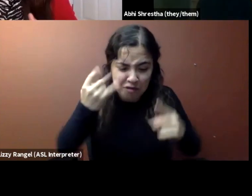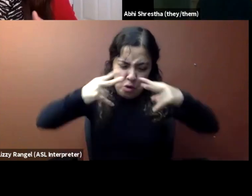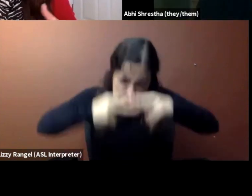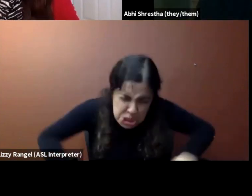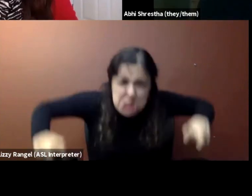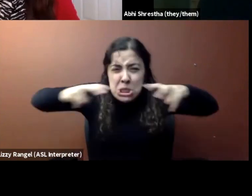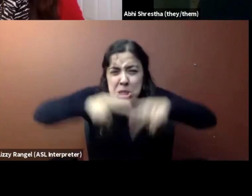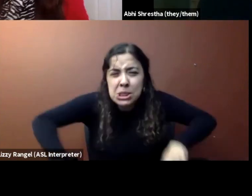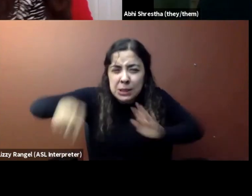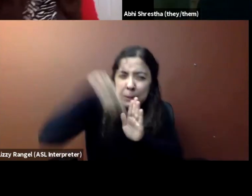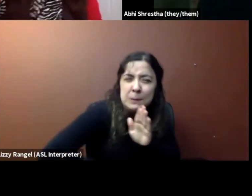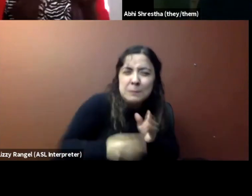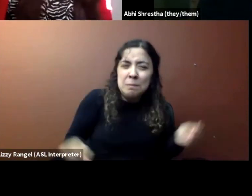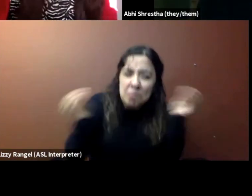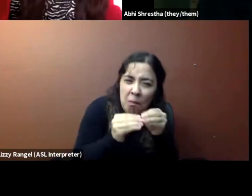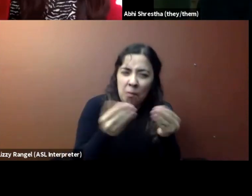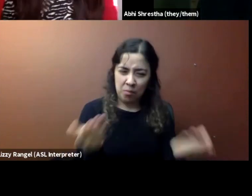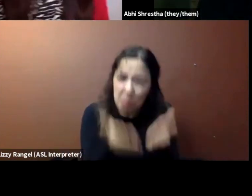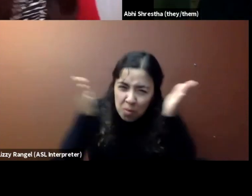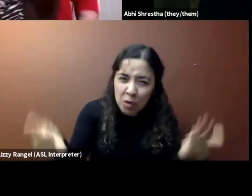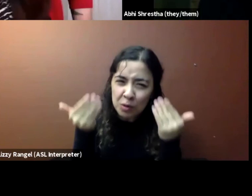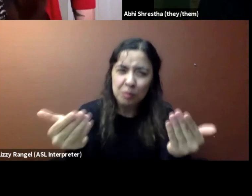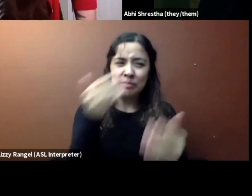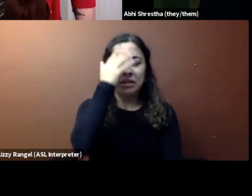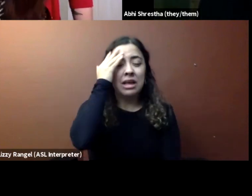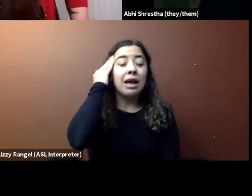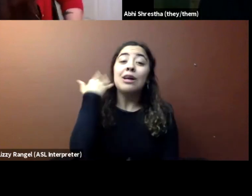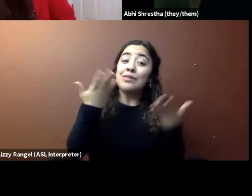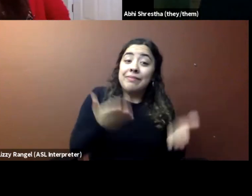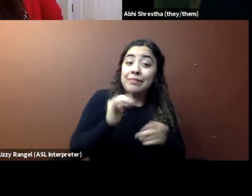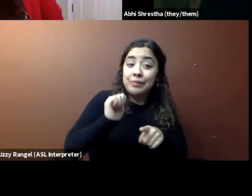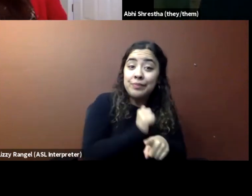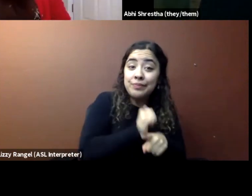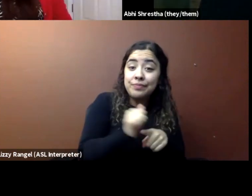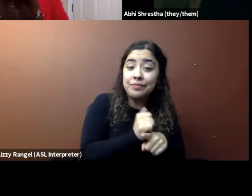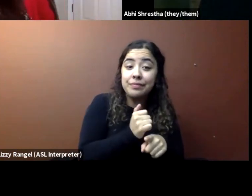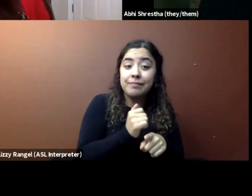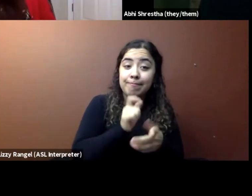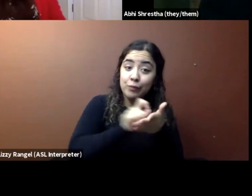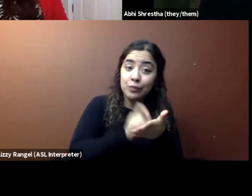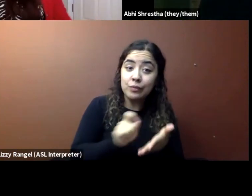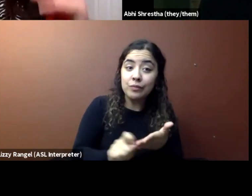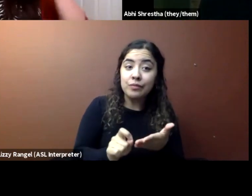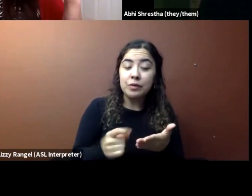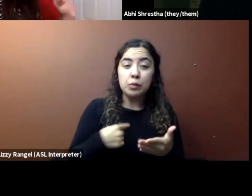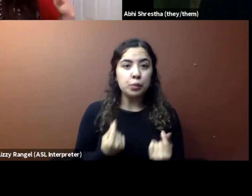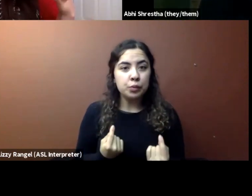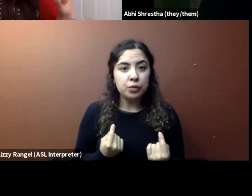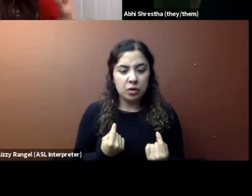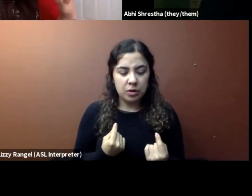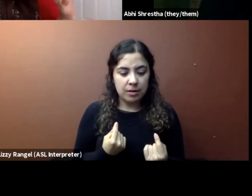deeply inside of ourselves. So with these exercises, we're forced to just let